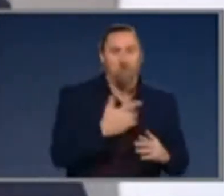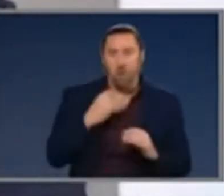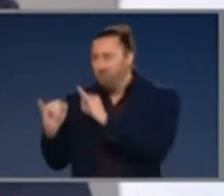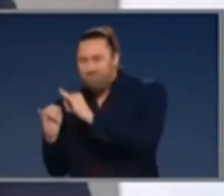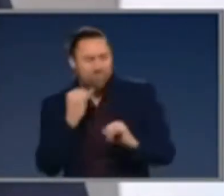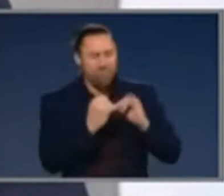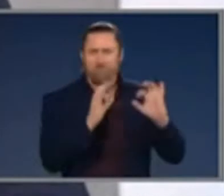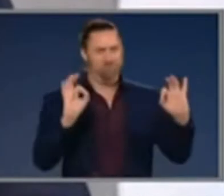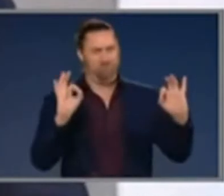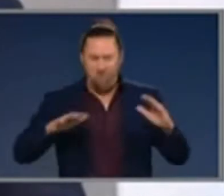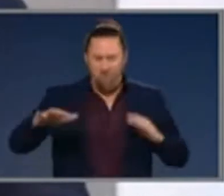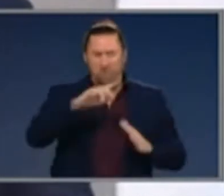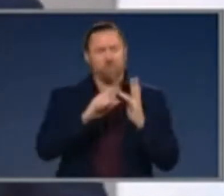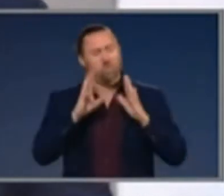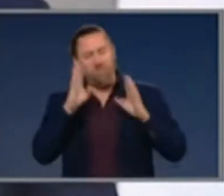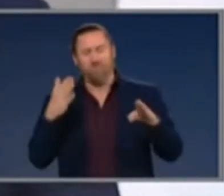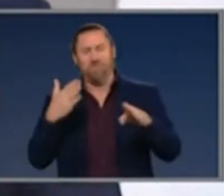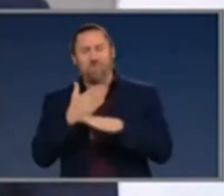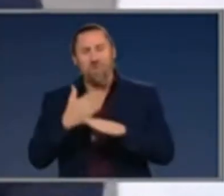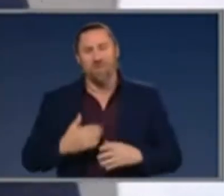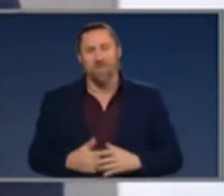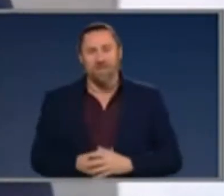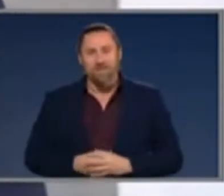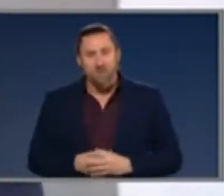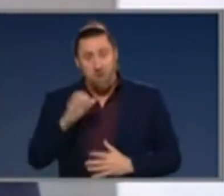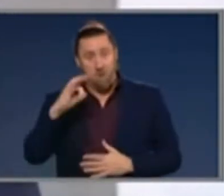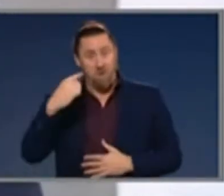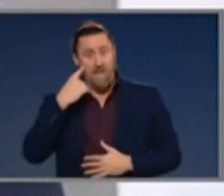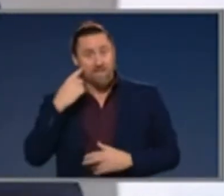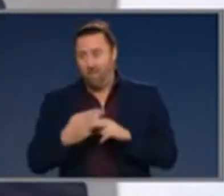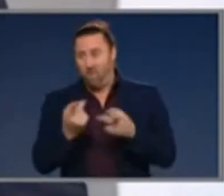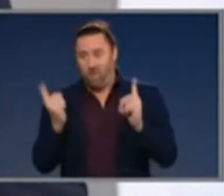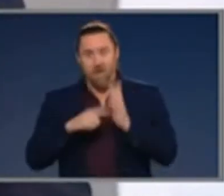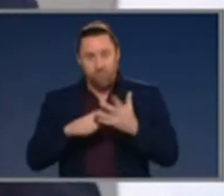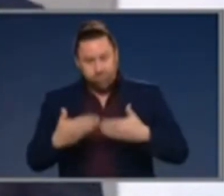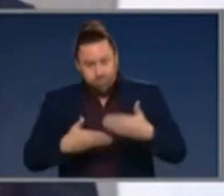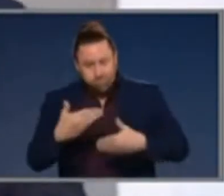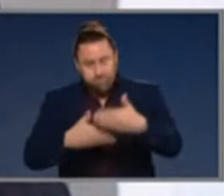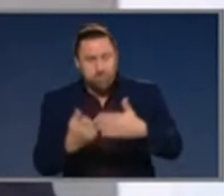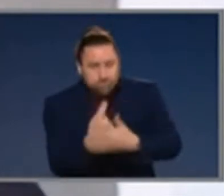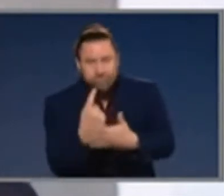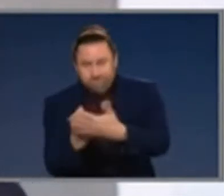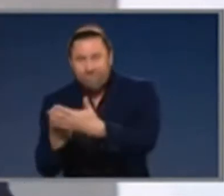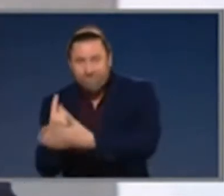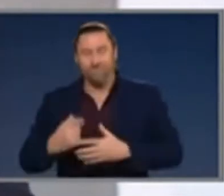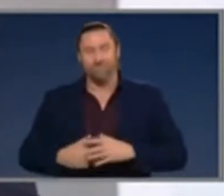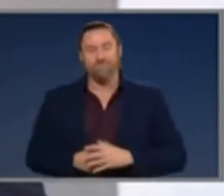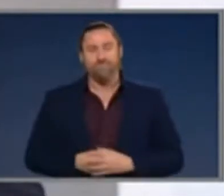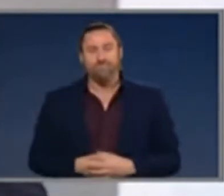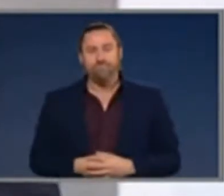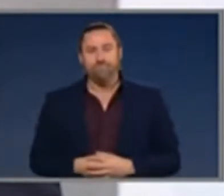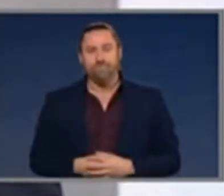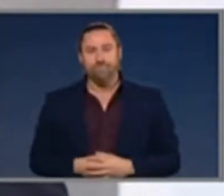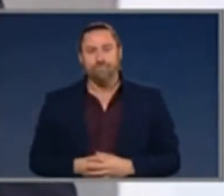our CMO team, as they are in the Department of Health, and as you know, there are many challenges. The situation that we've been